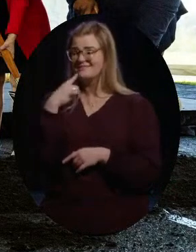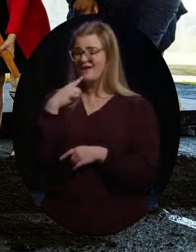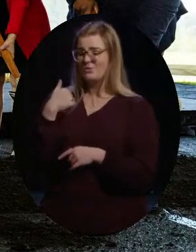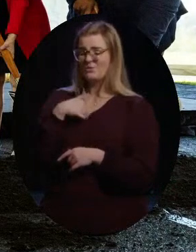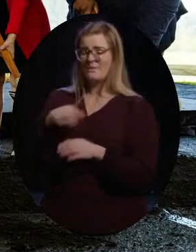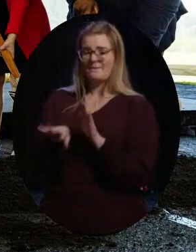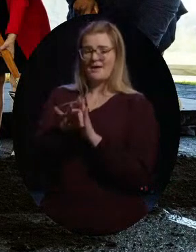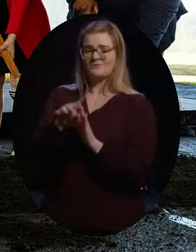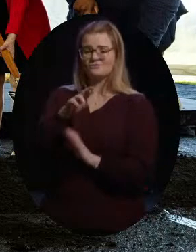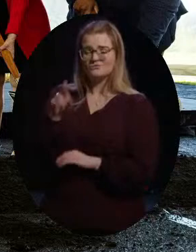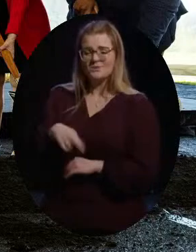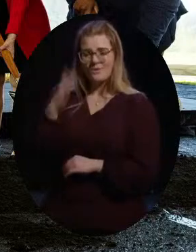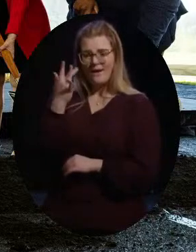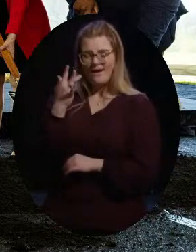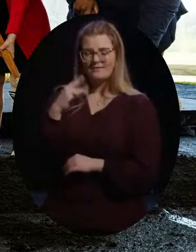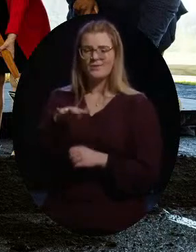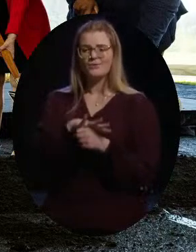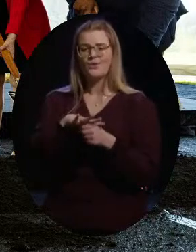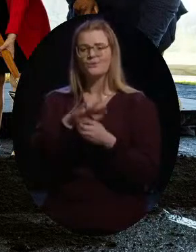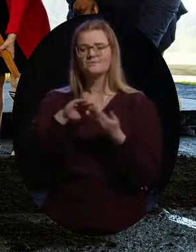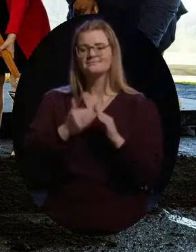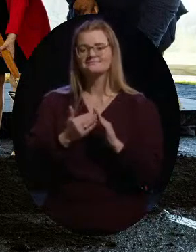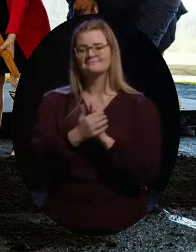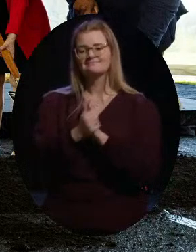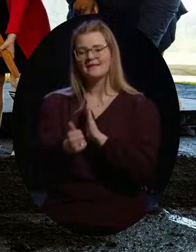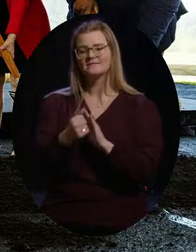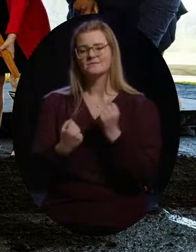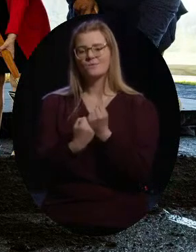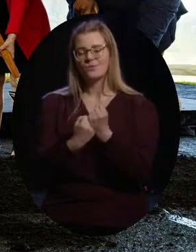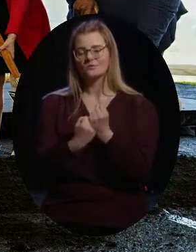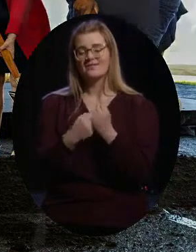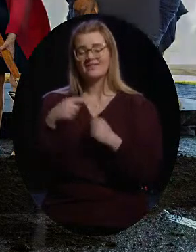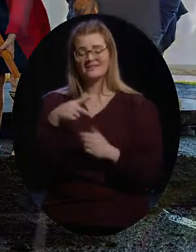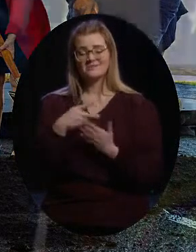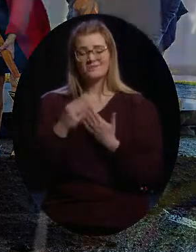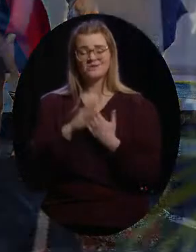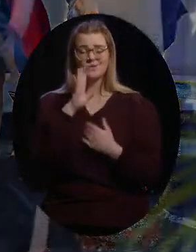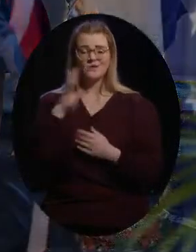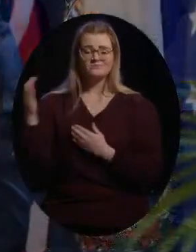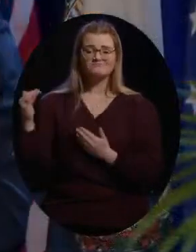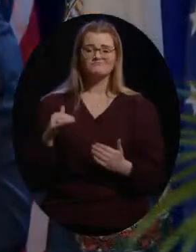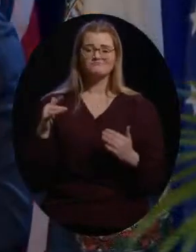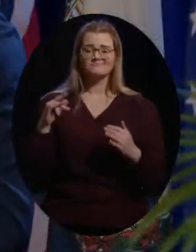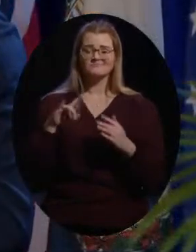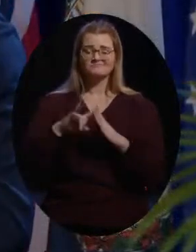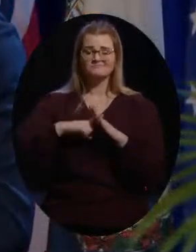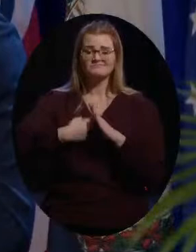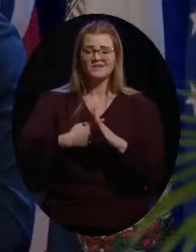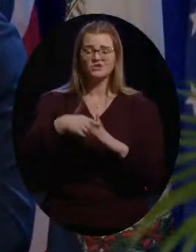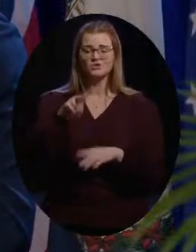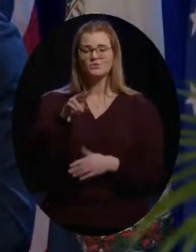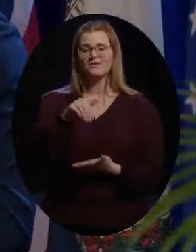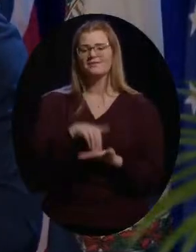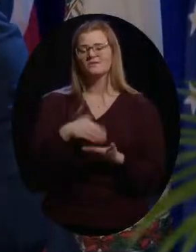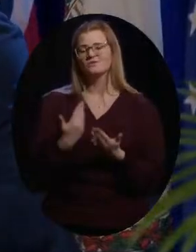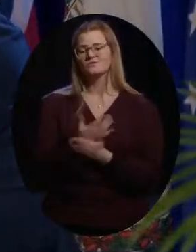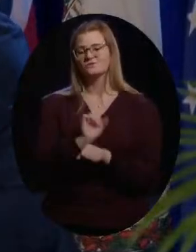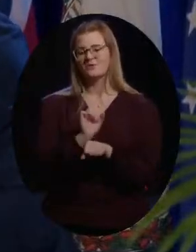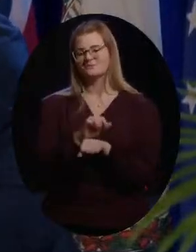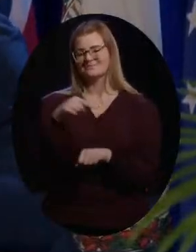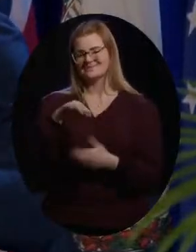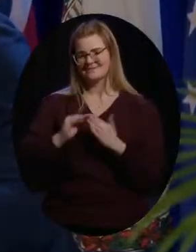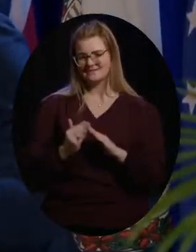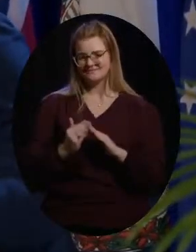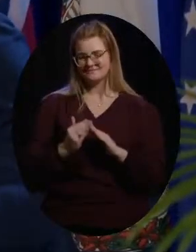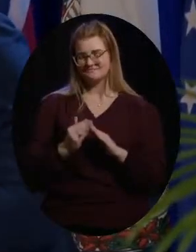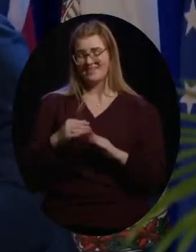talent and support. This project will bring 2,000 new jobs to our city. This